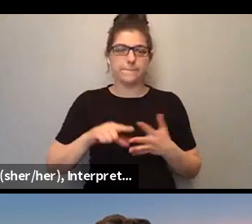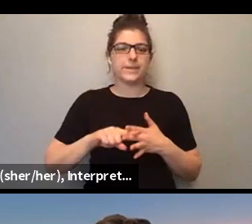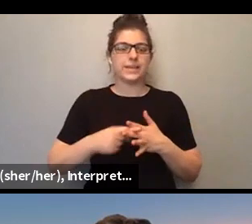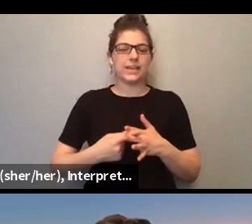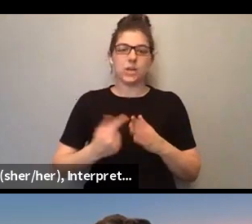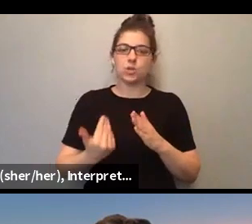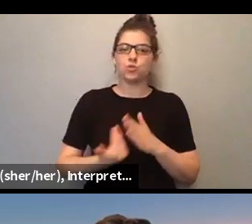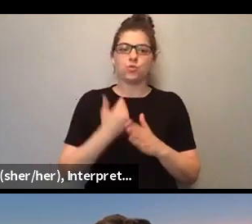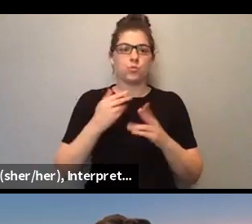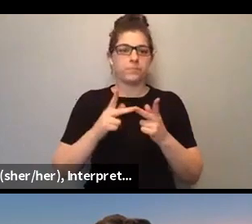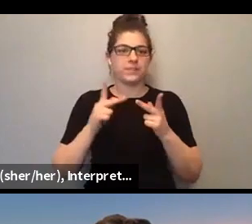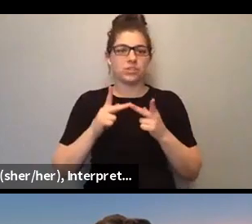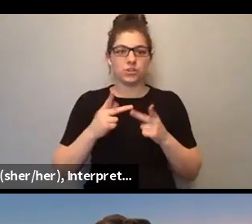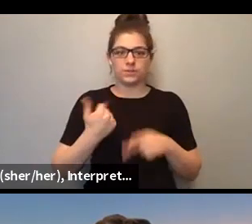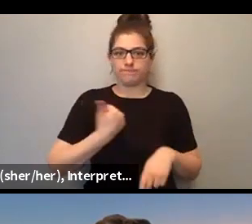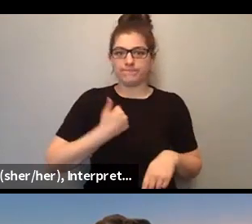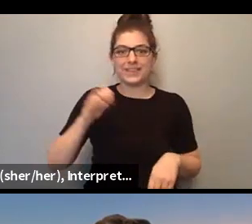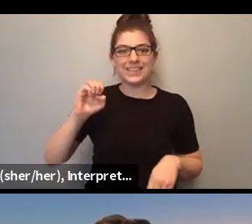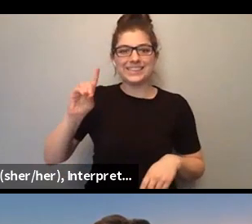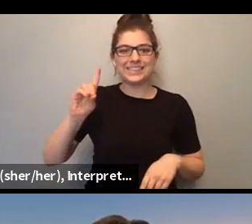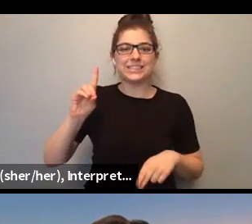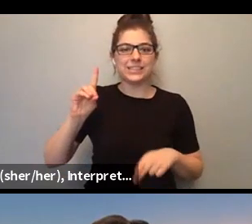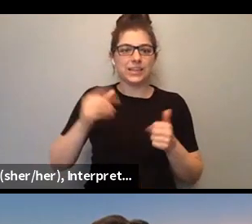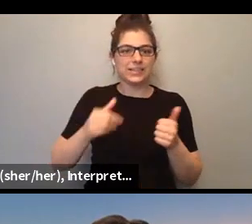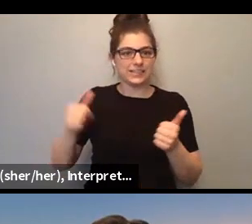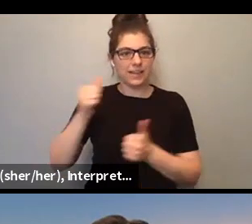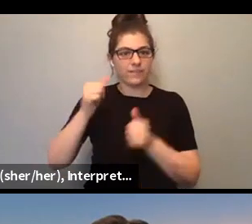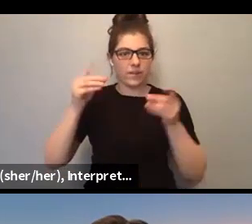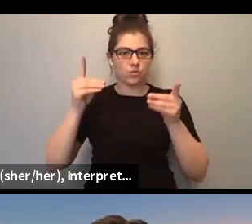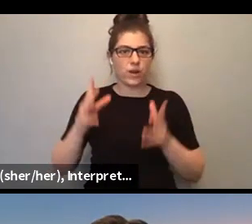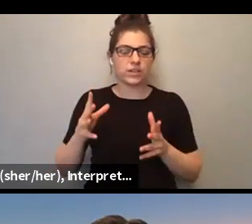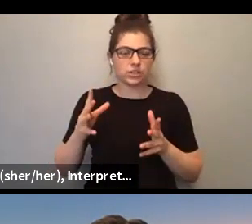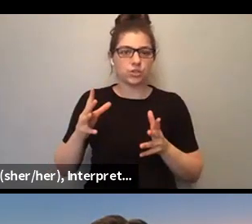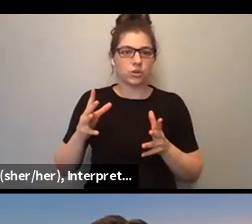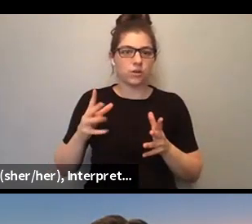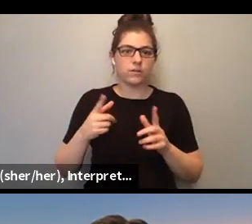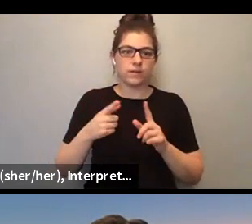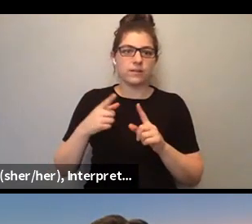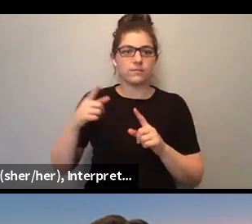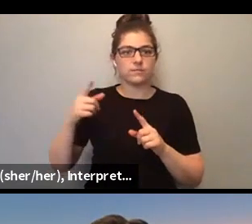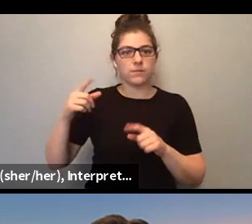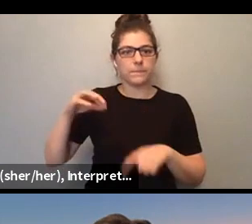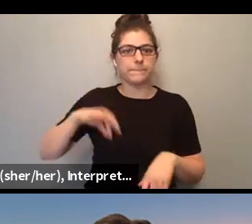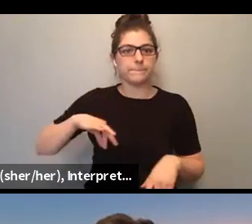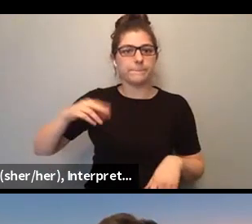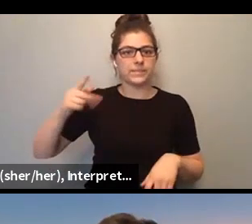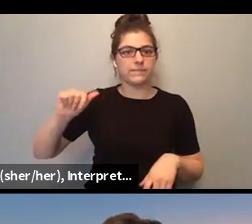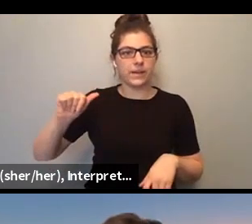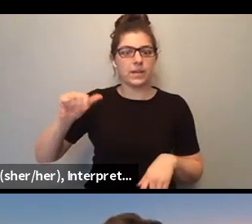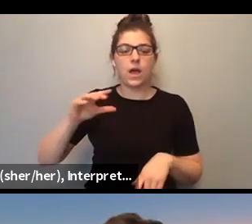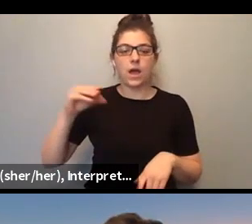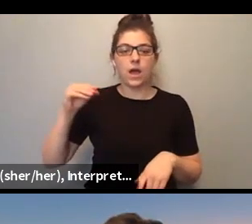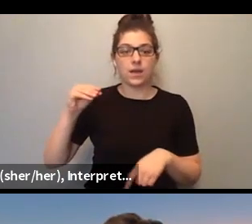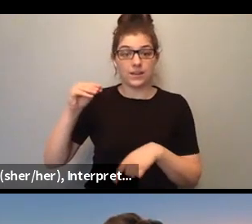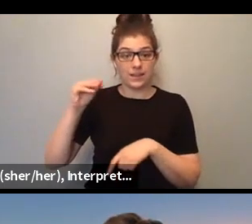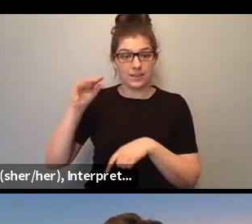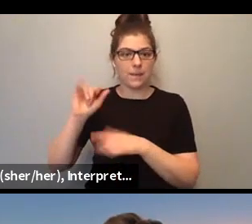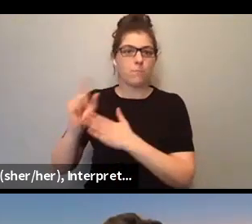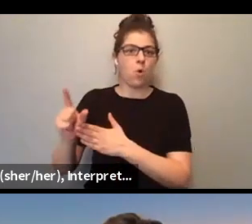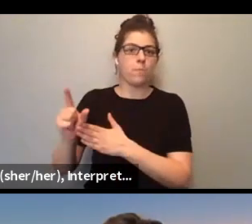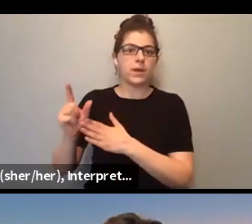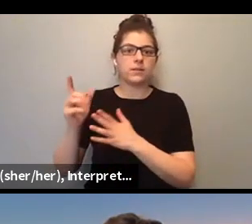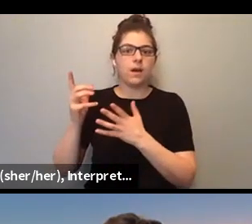as an executive director in what is known as Pittsburgh, Pennsylvania. And in this moment of being